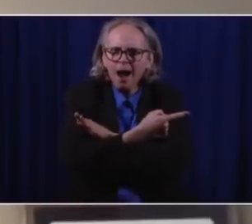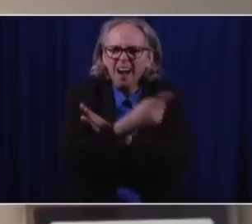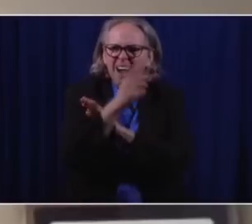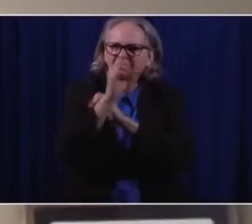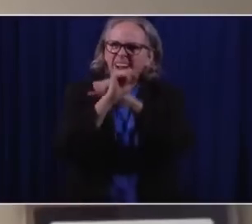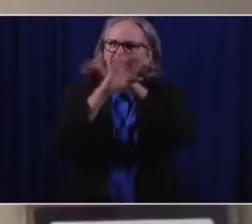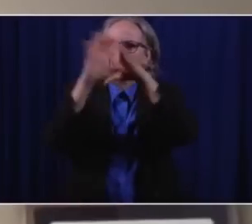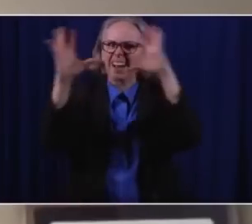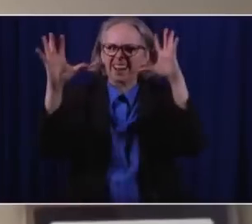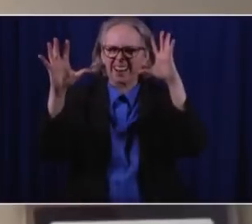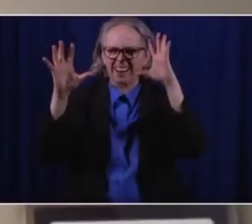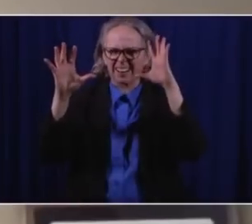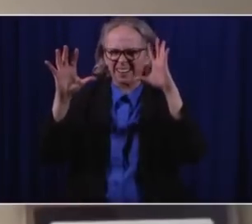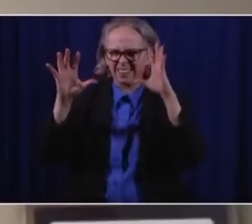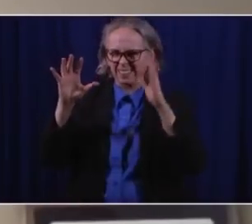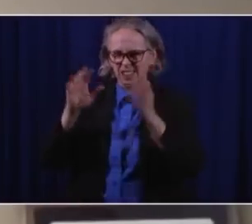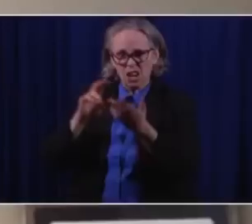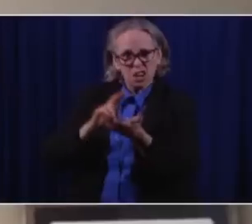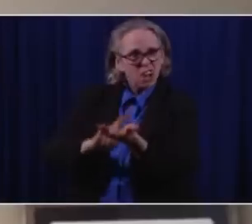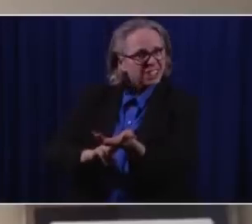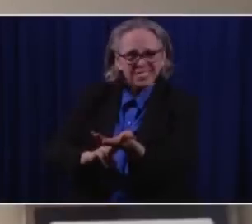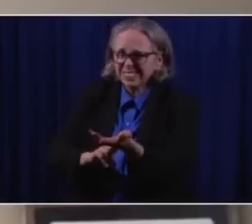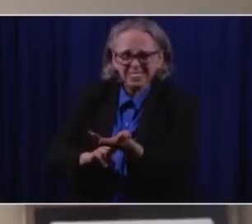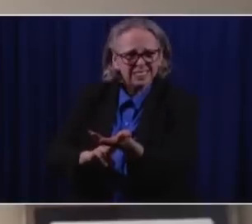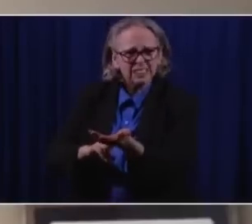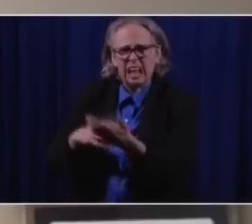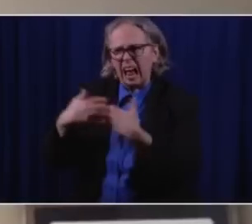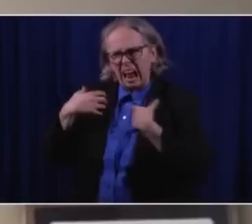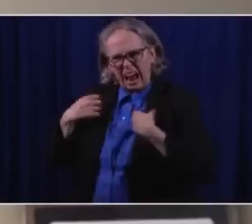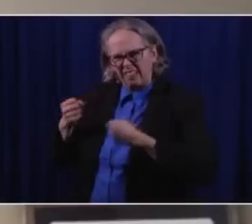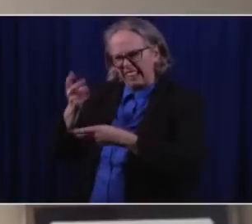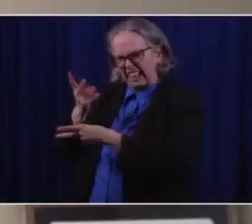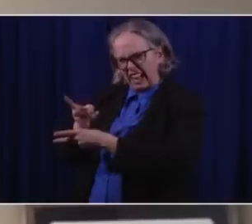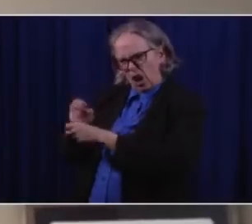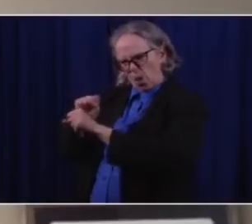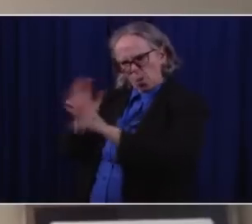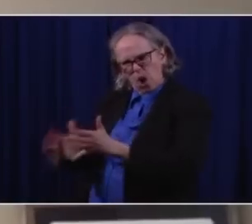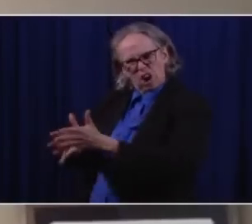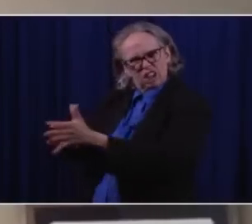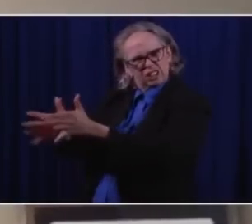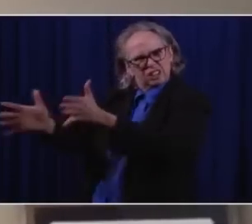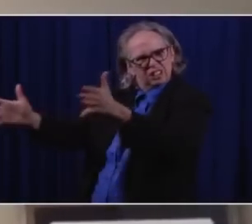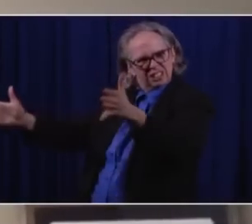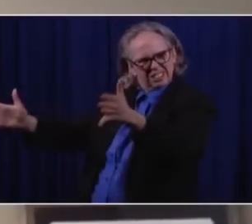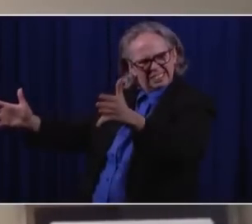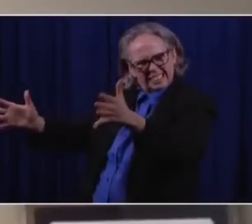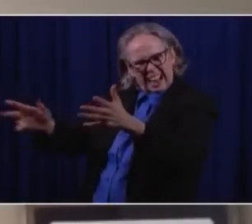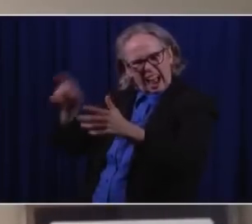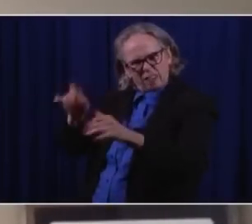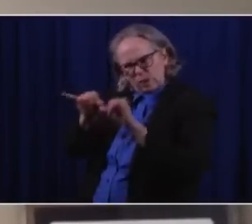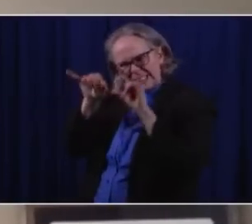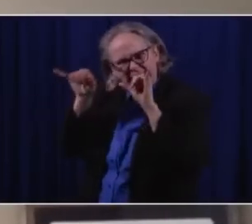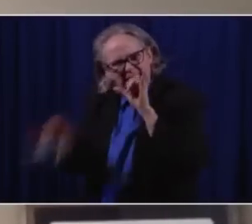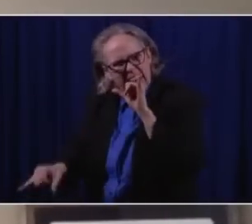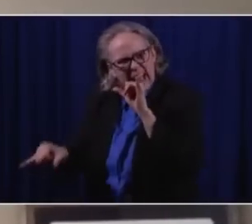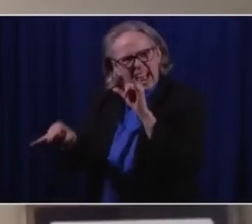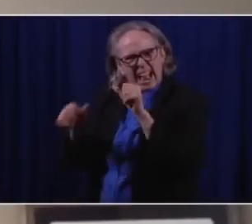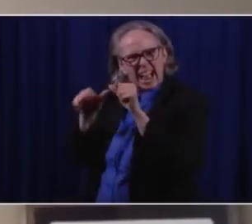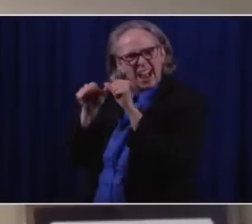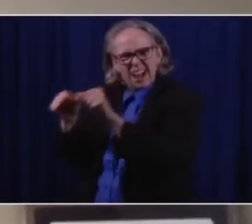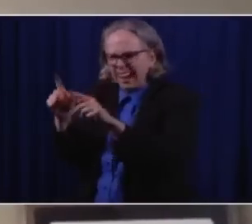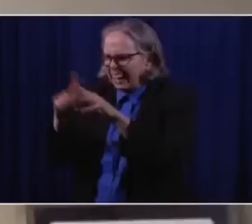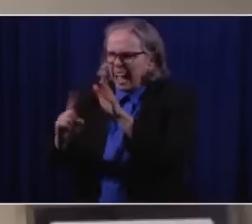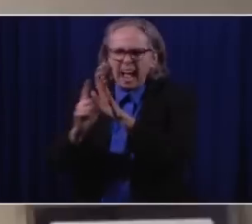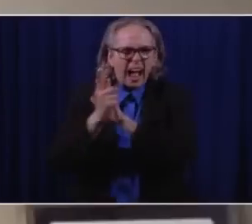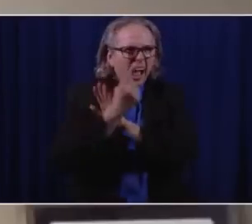about all healthcare workers. We all have to stay in the fight. We have to come out on the other side. And while we are optimistic